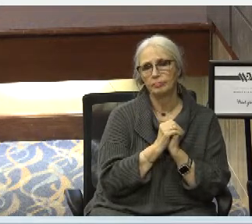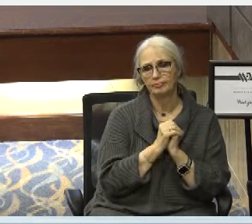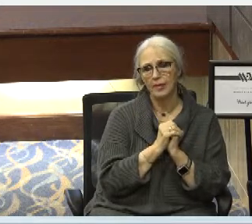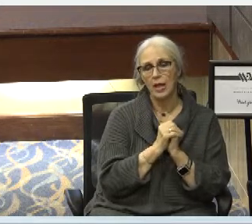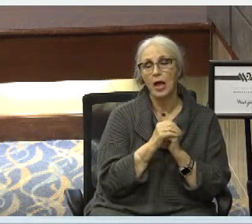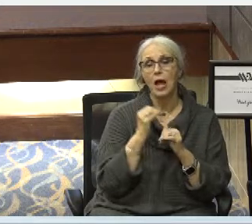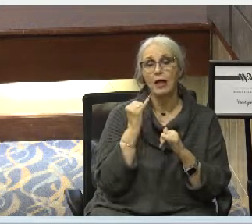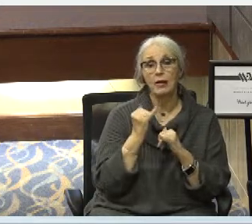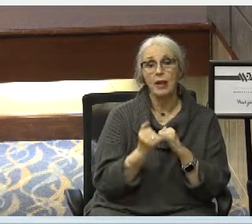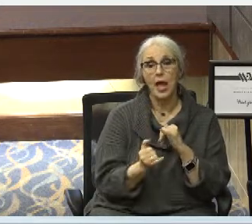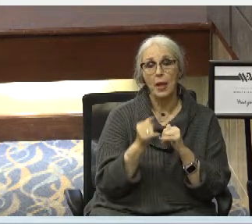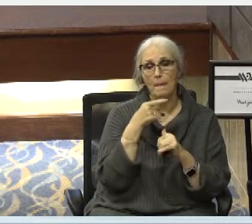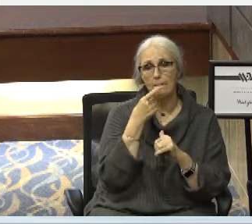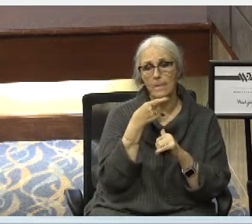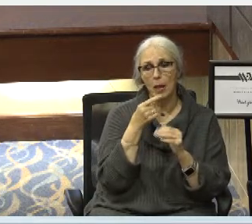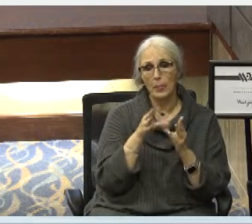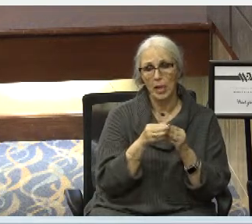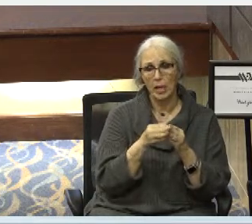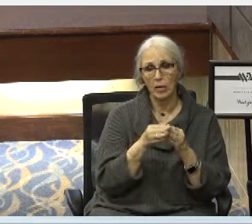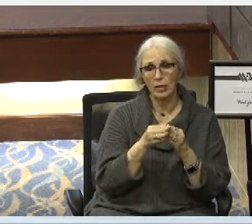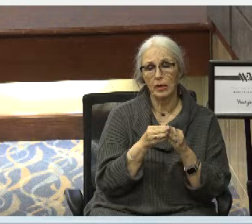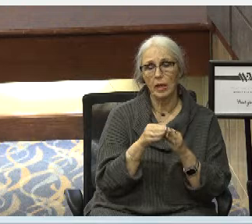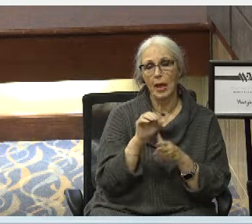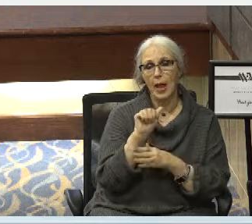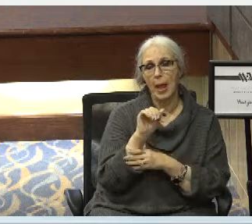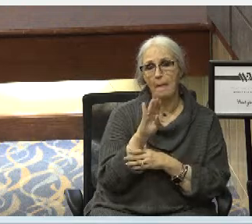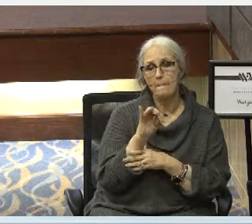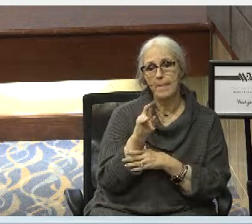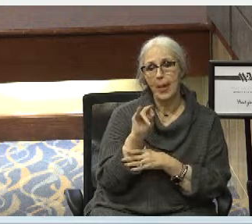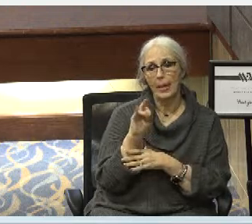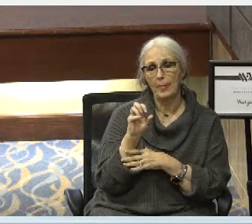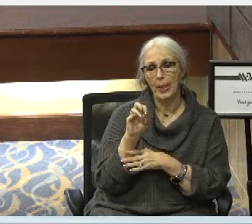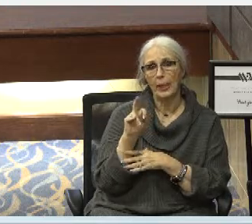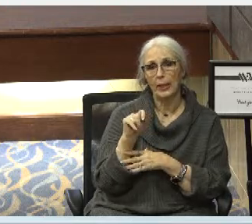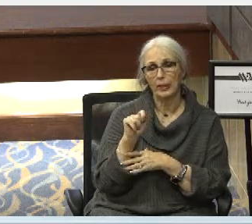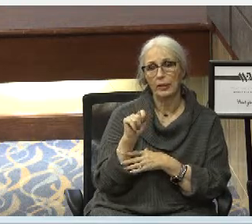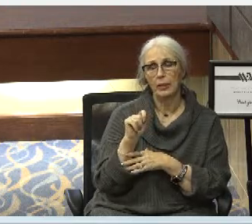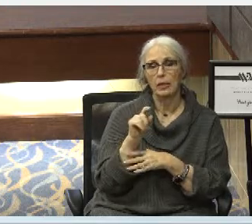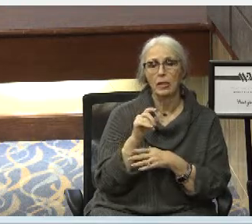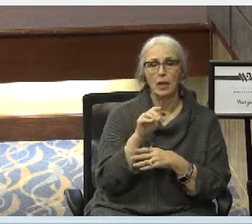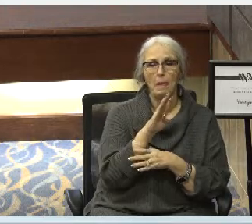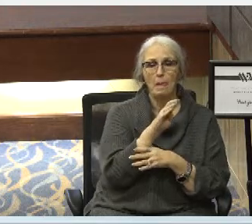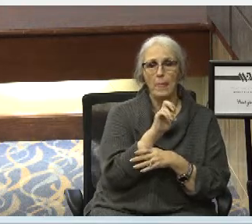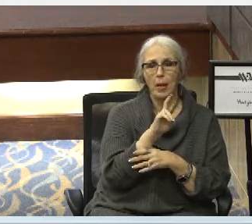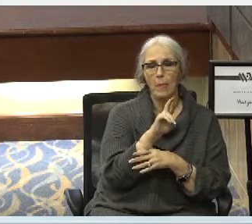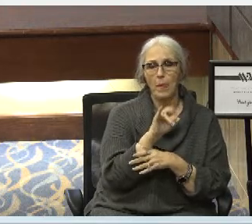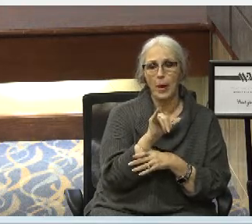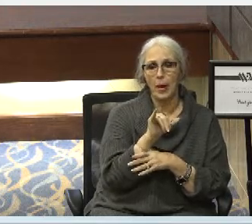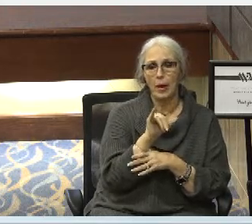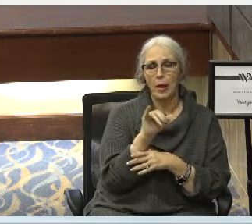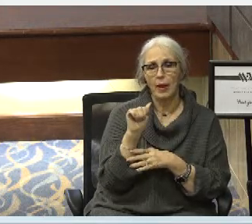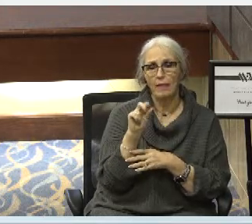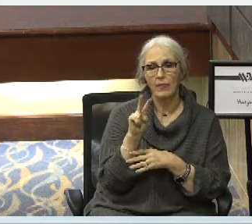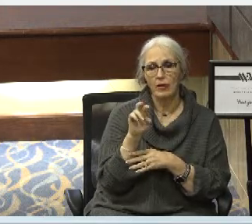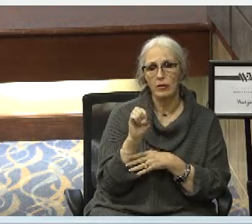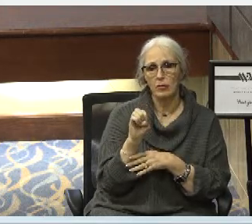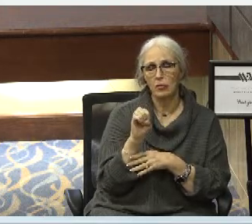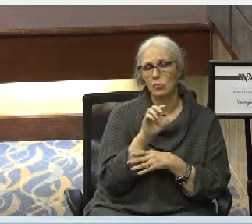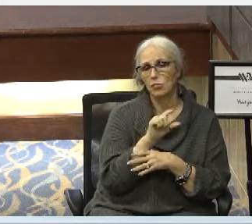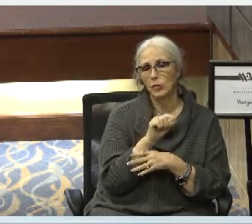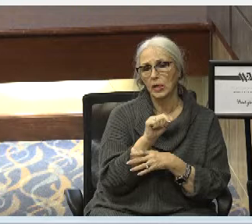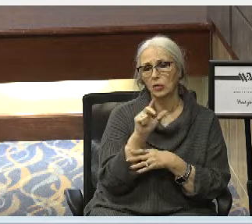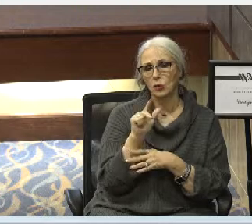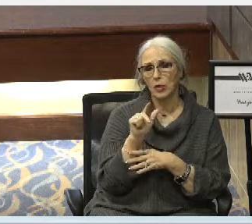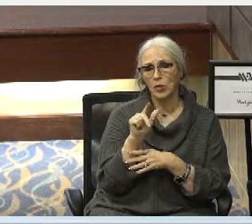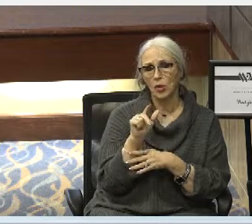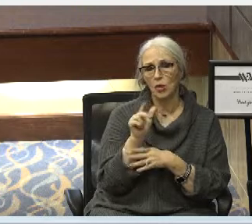And then our last public hearing is an abandonment request. This is on a portion of Mary Avenue right-of-way between 23rd